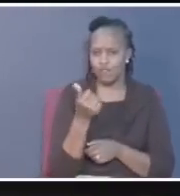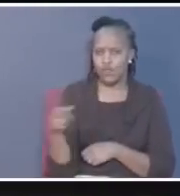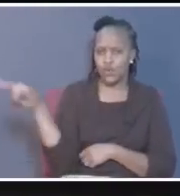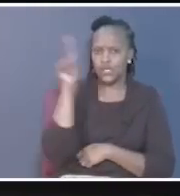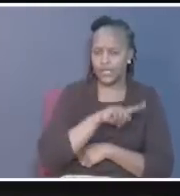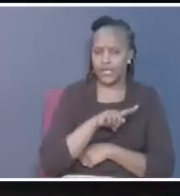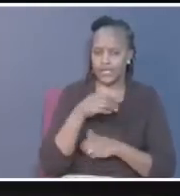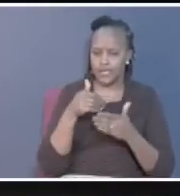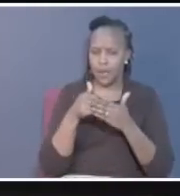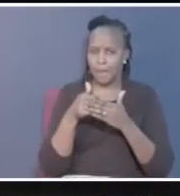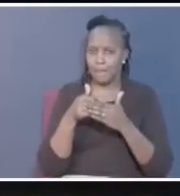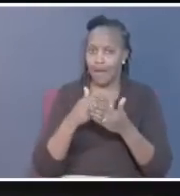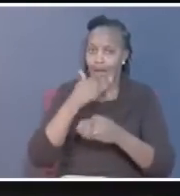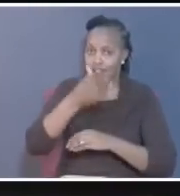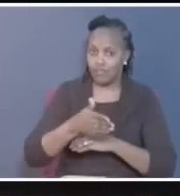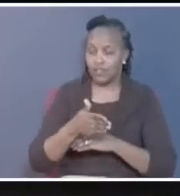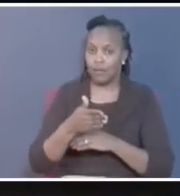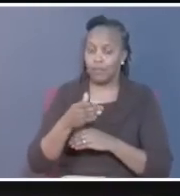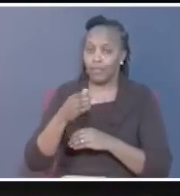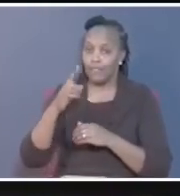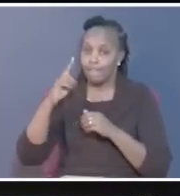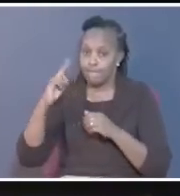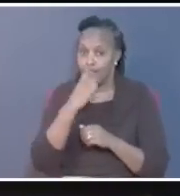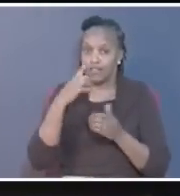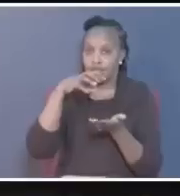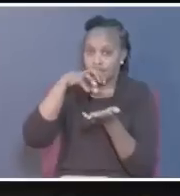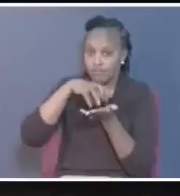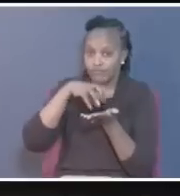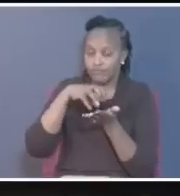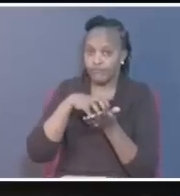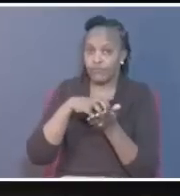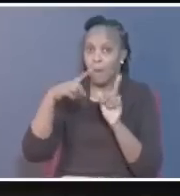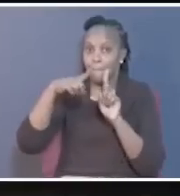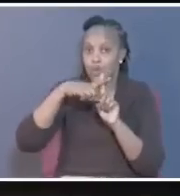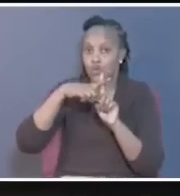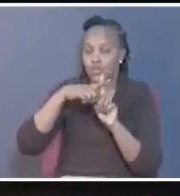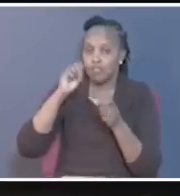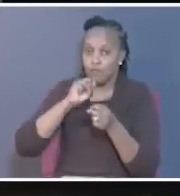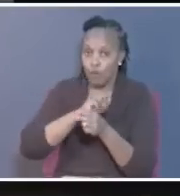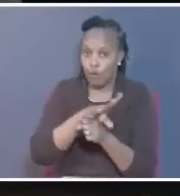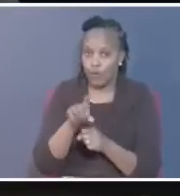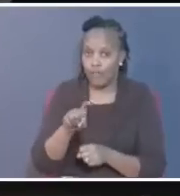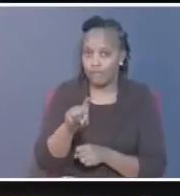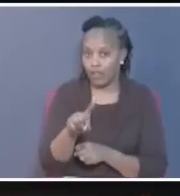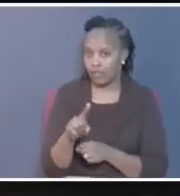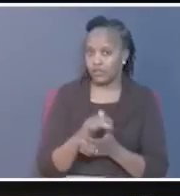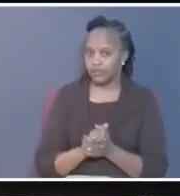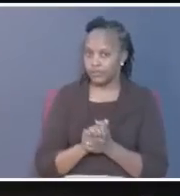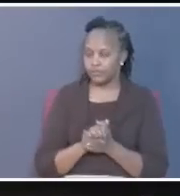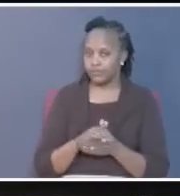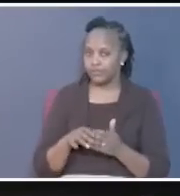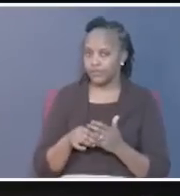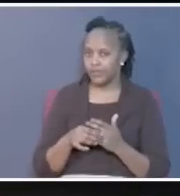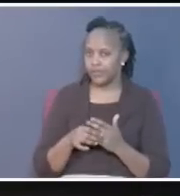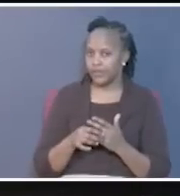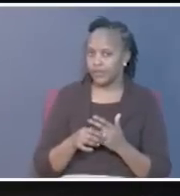first positive coronavirus case had been reported in the country. I'd never imagined that as a pastor,